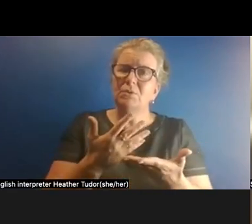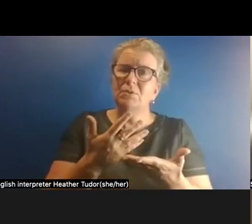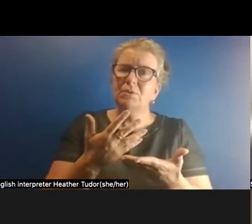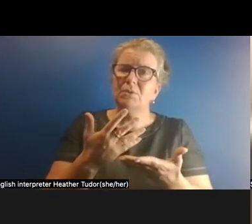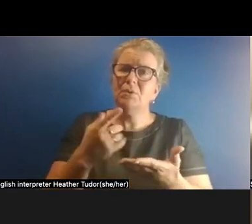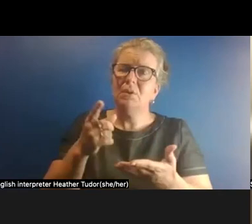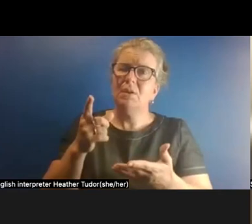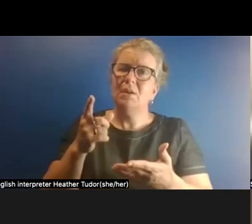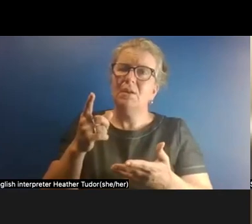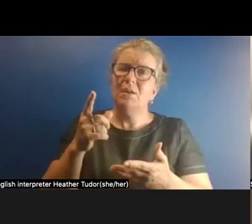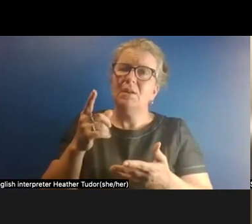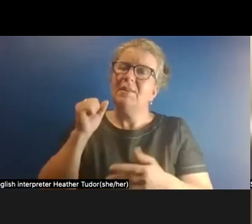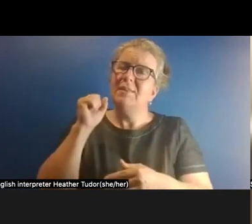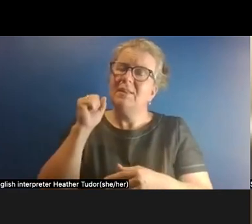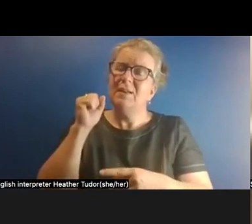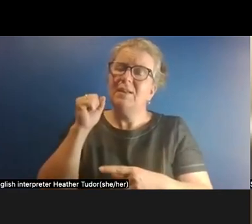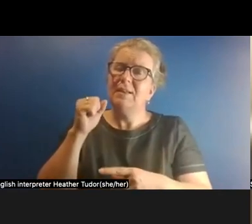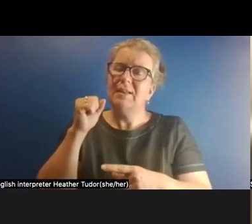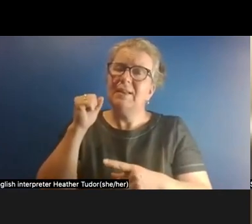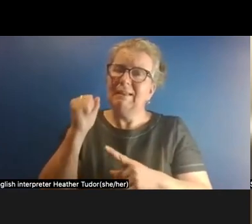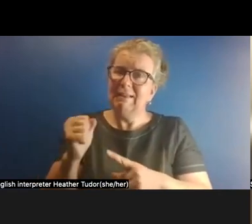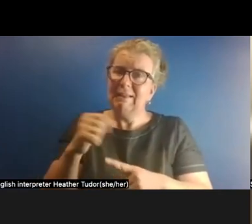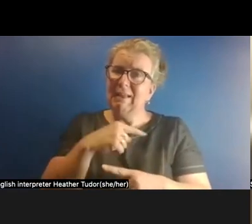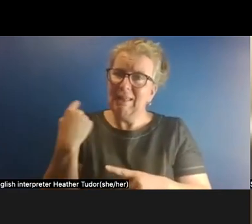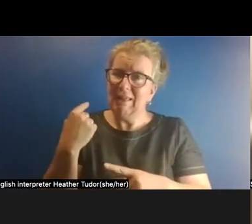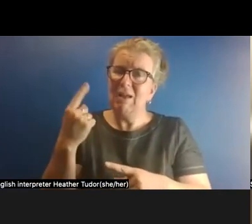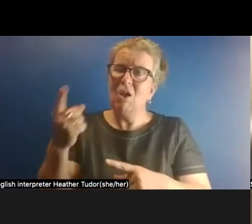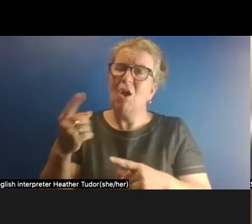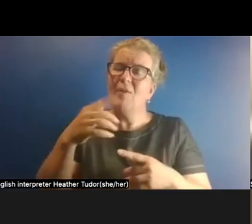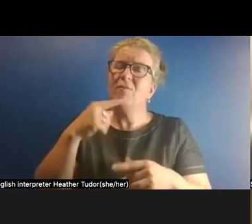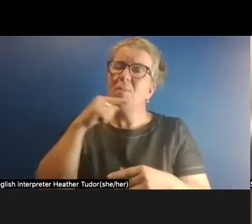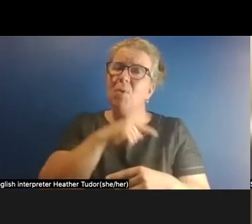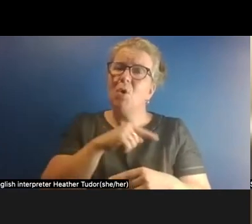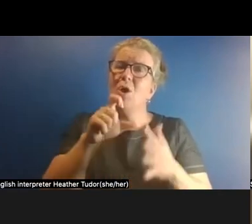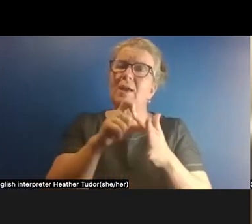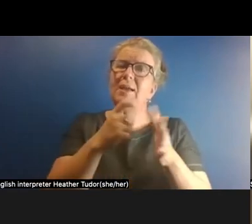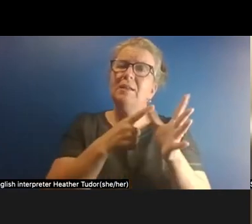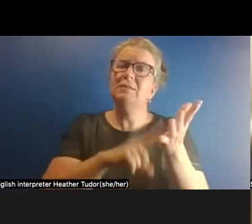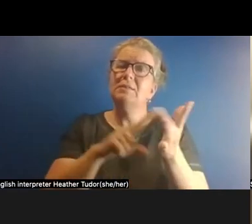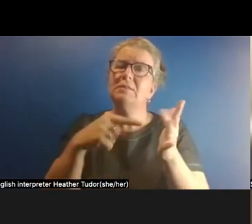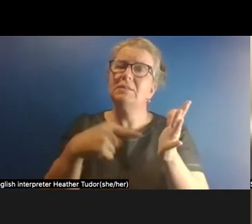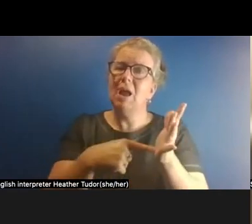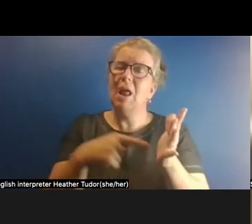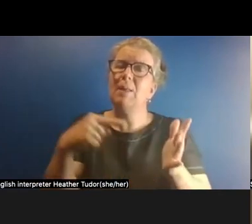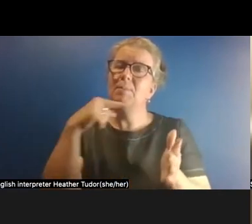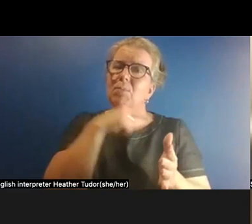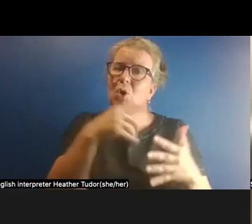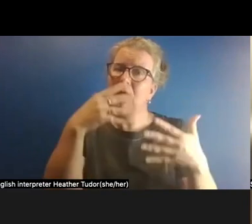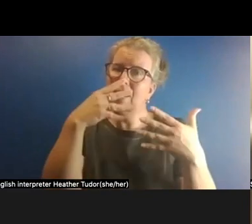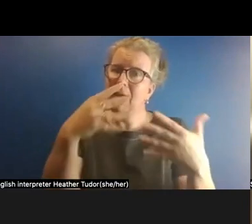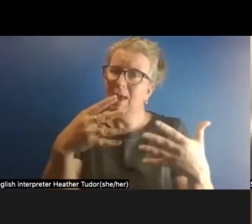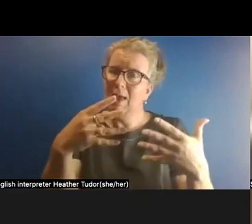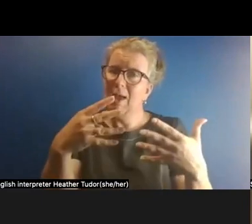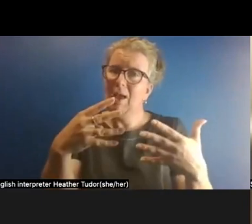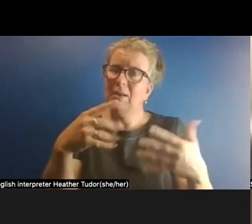9-year-old Dalit boy who got killed because he touched the water pot of